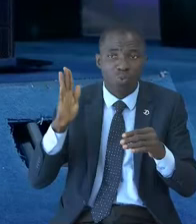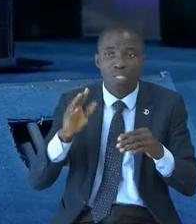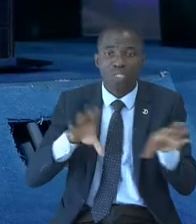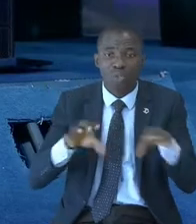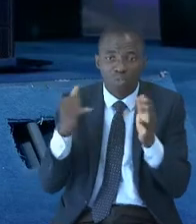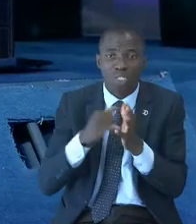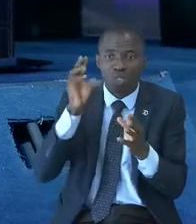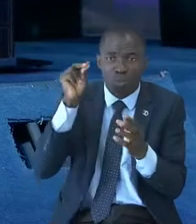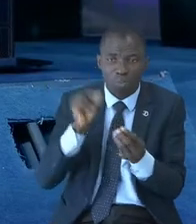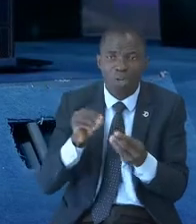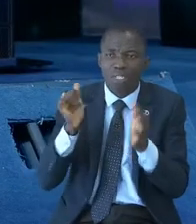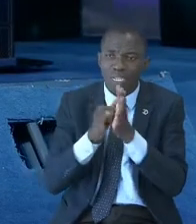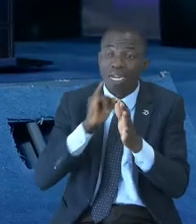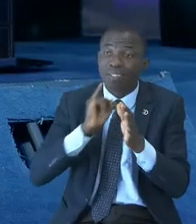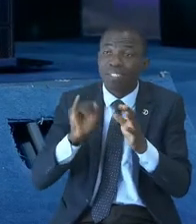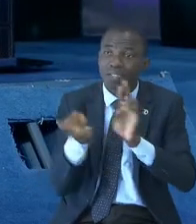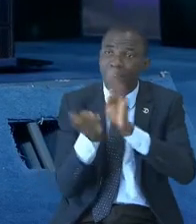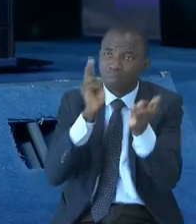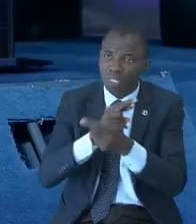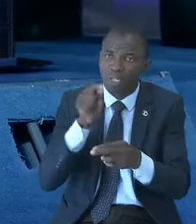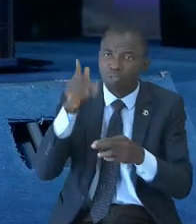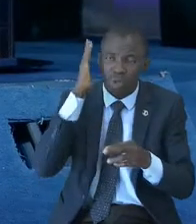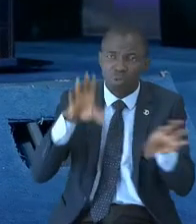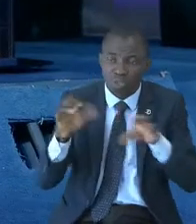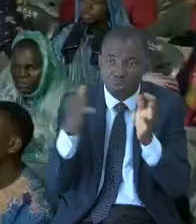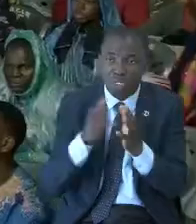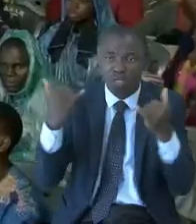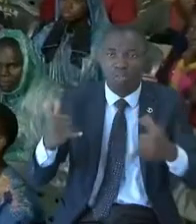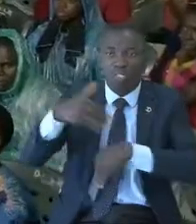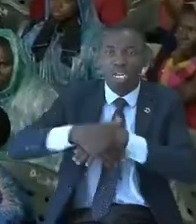the repentance. You'll do it tonight.